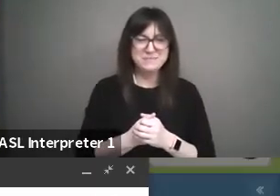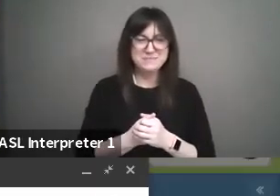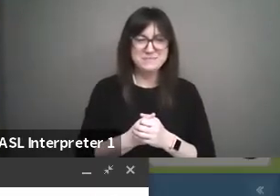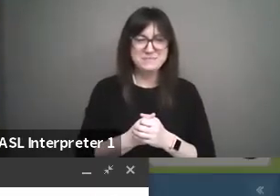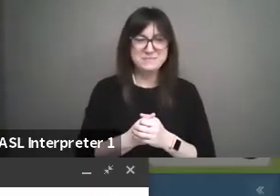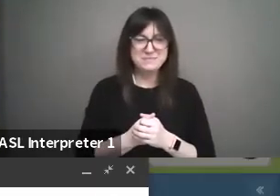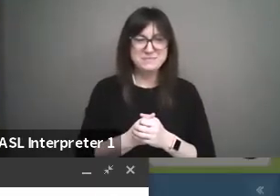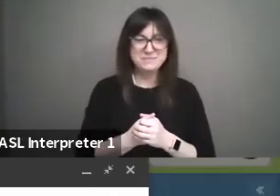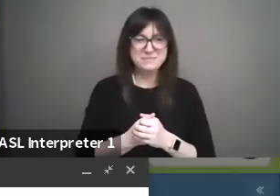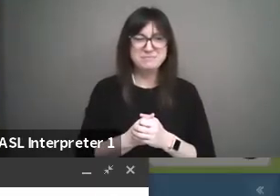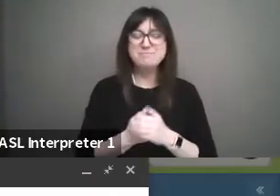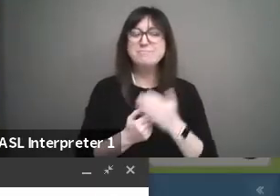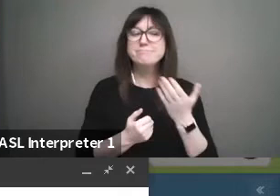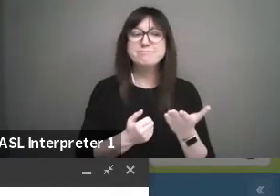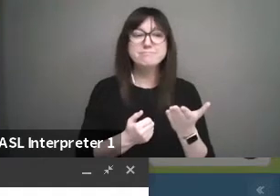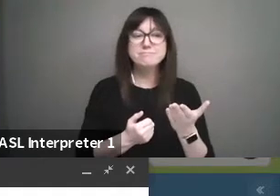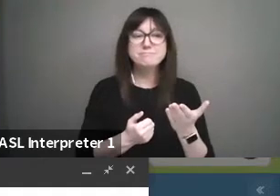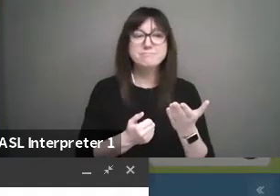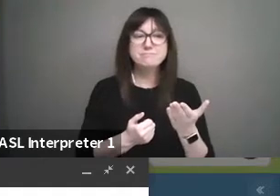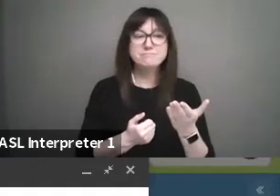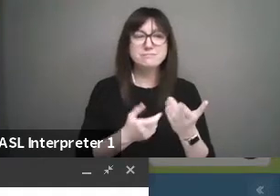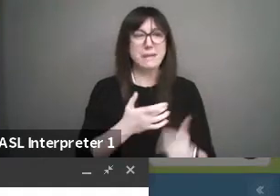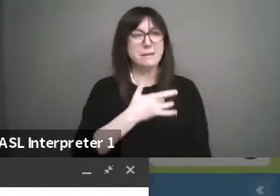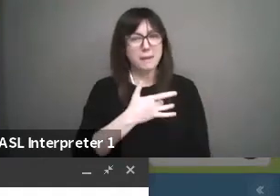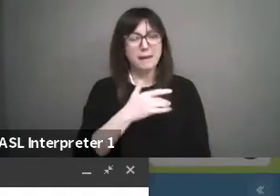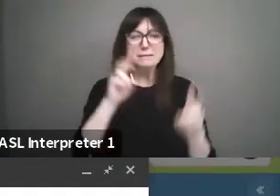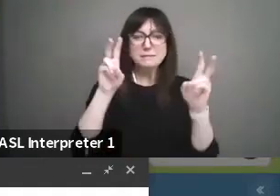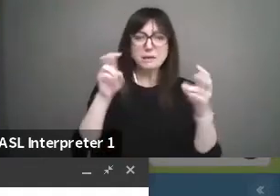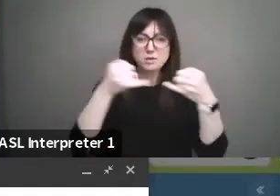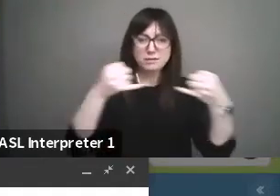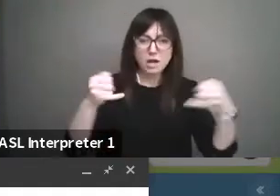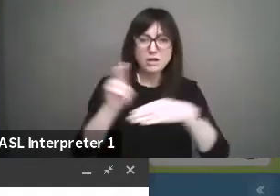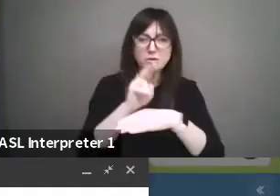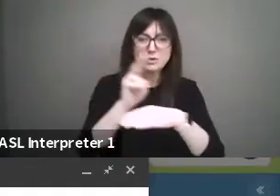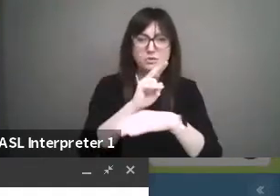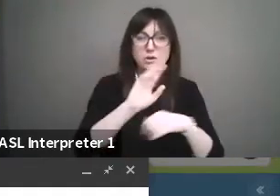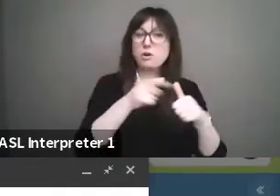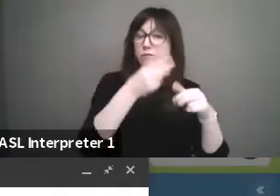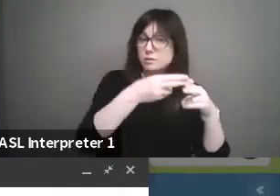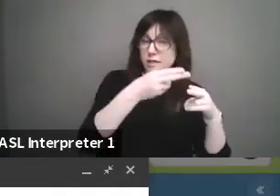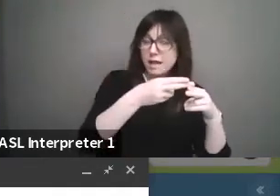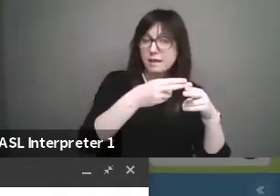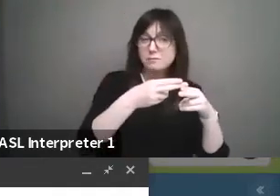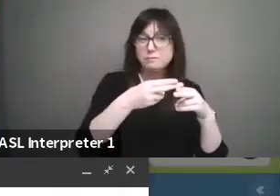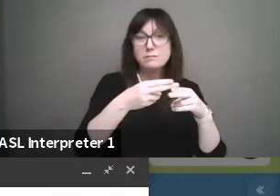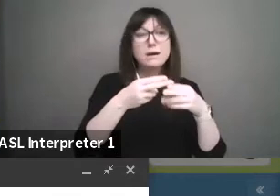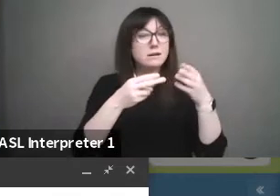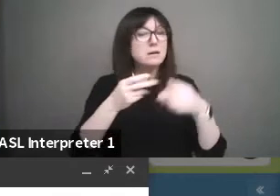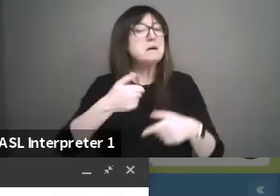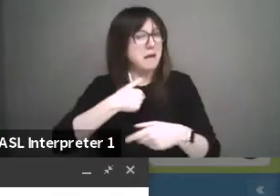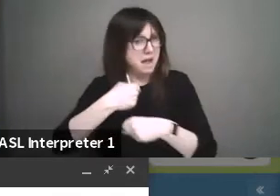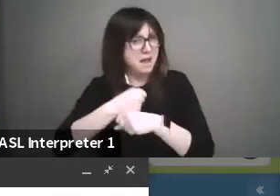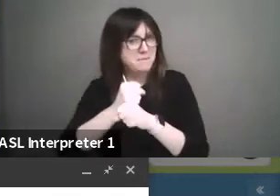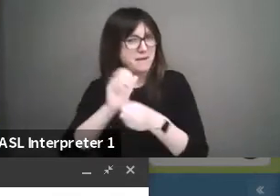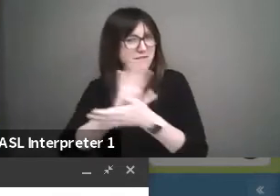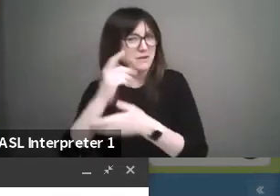So one of the best ways and best subject lines to use would be first name, I made this video for